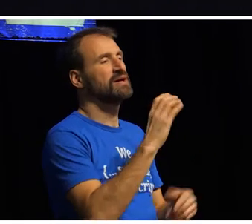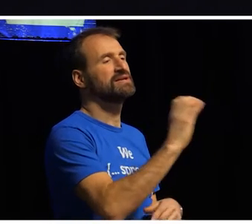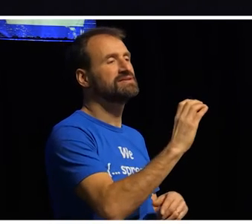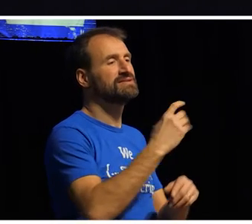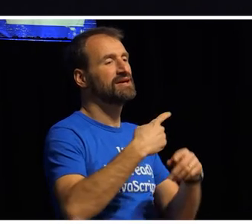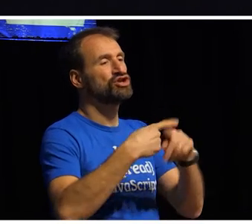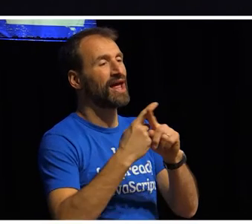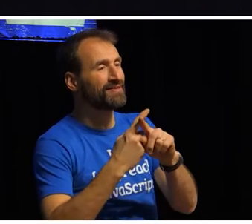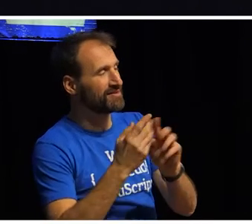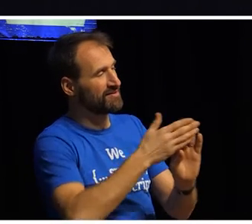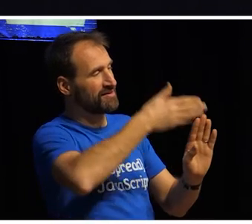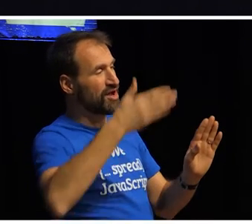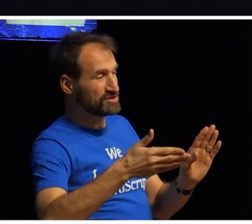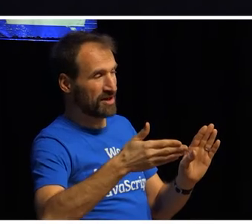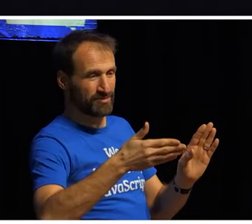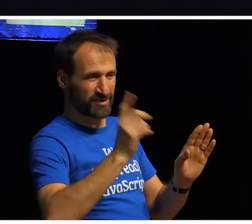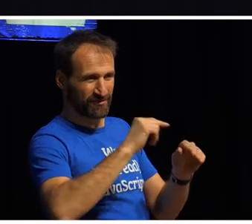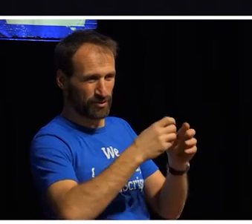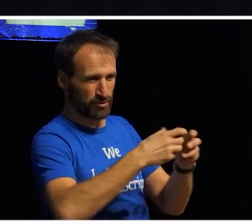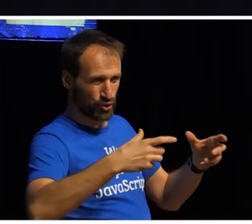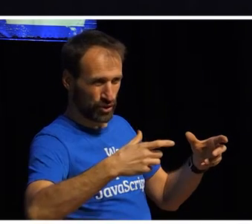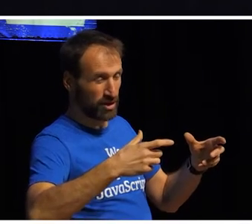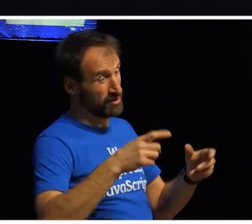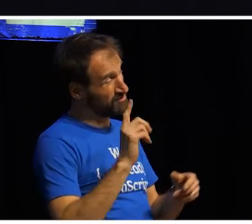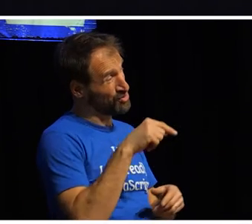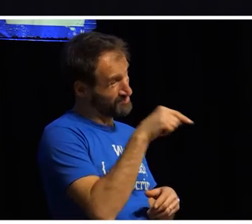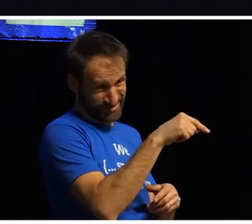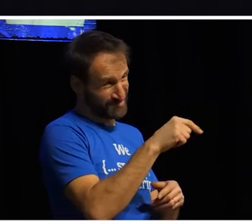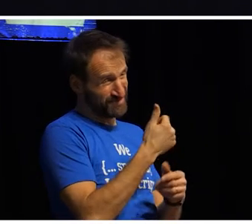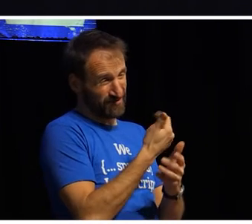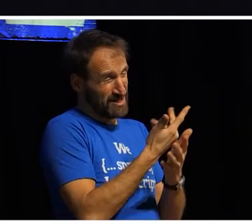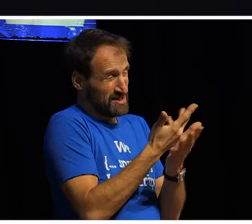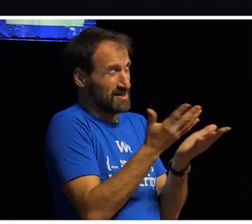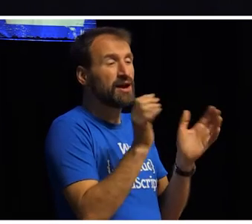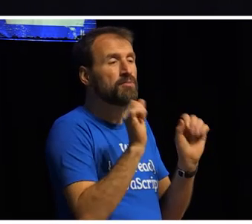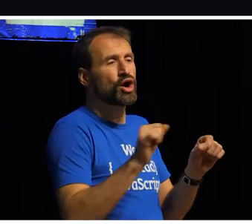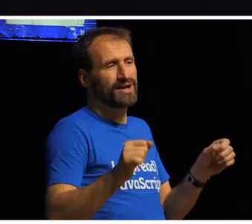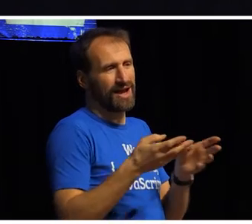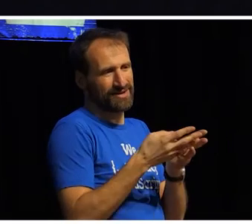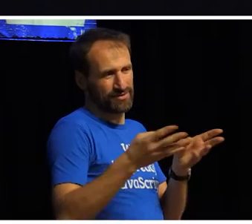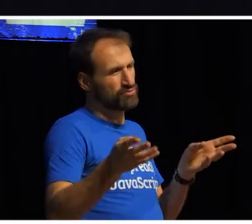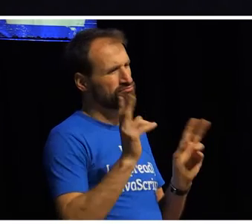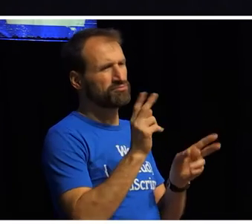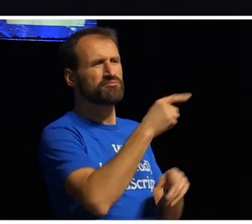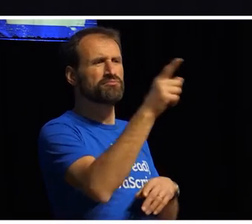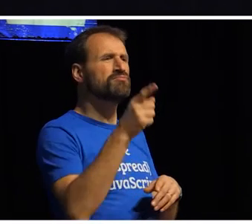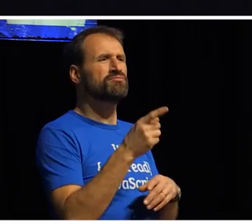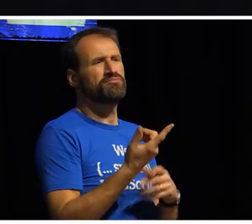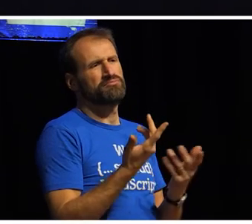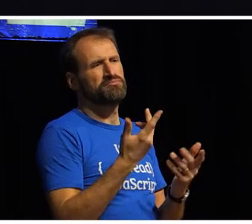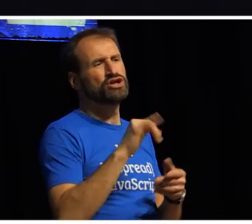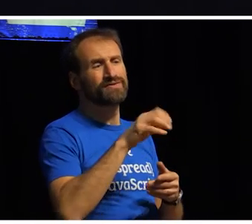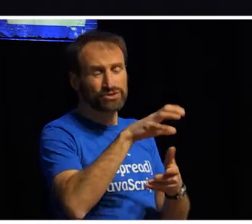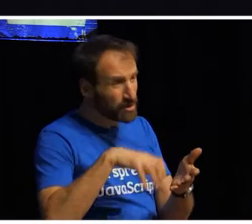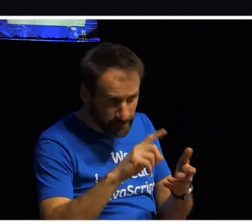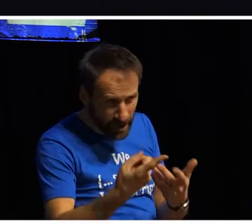that just creates a ridiculously large set of possibilities and most regular expression engines including the ones in JavaScript will just try